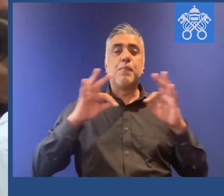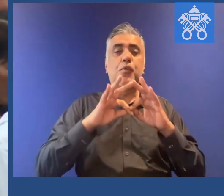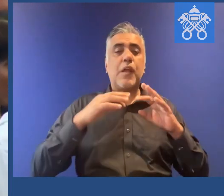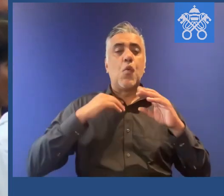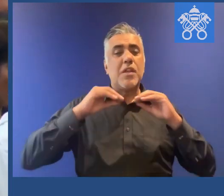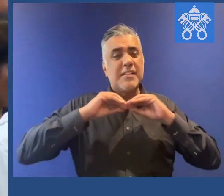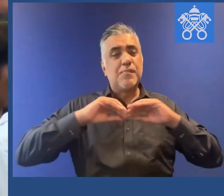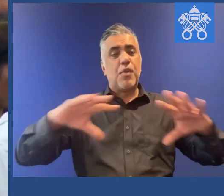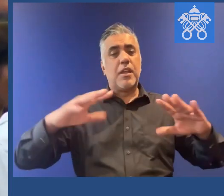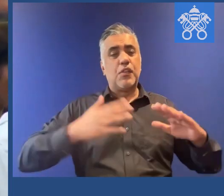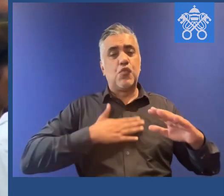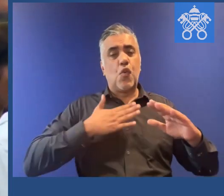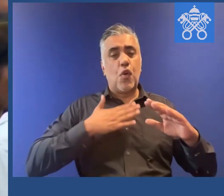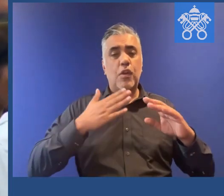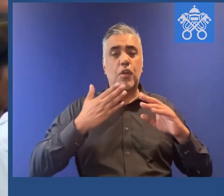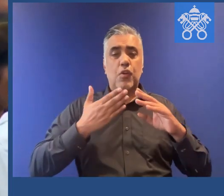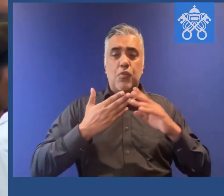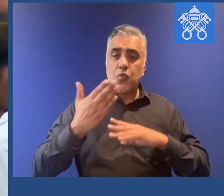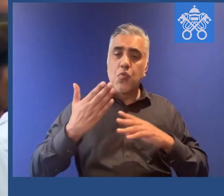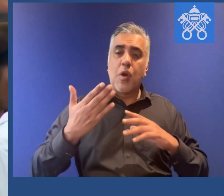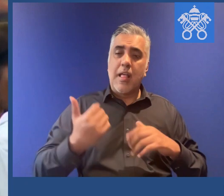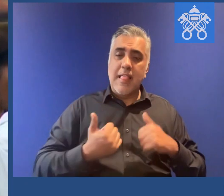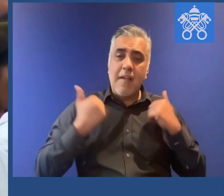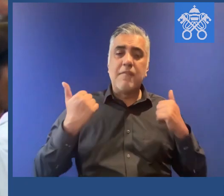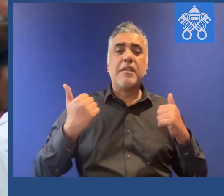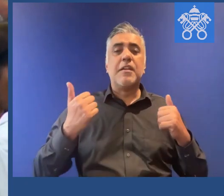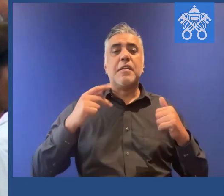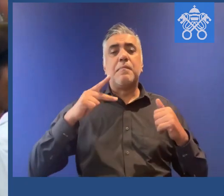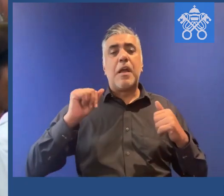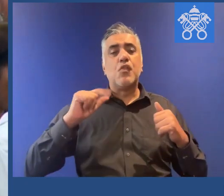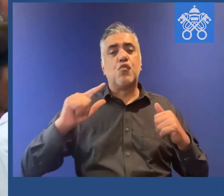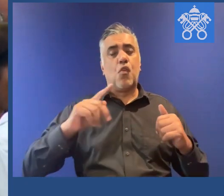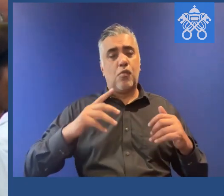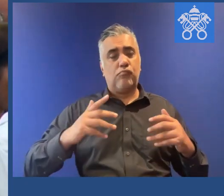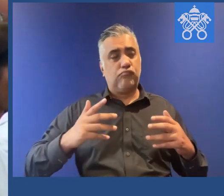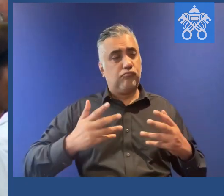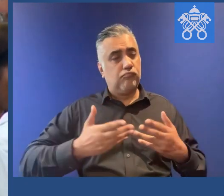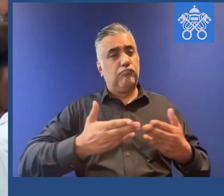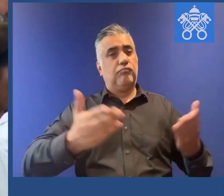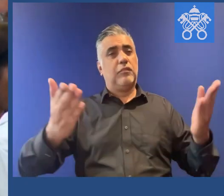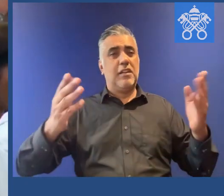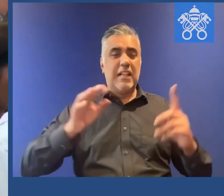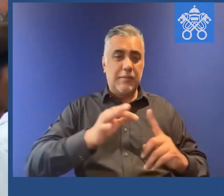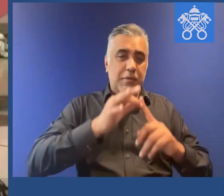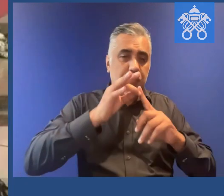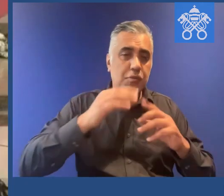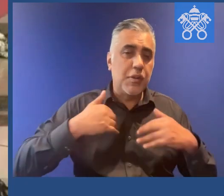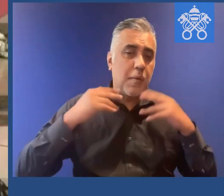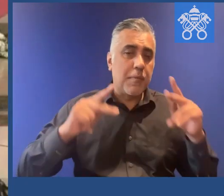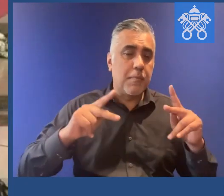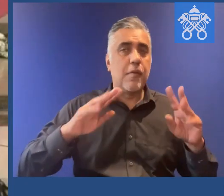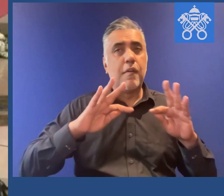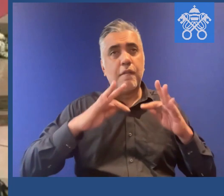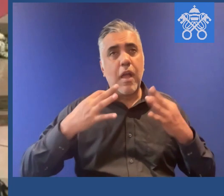that we spread the joy of the gospel through a lively pastoral outreach, especially to young people and families, and